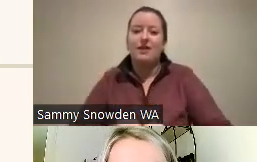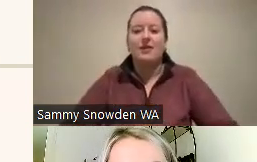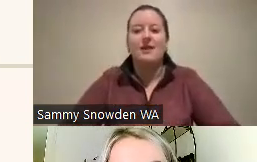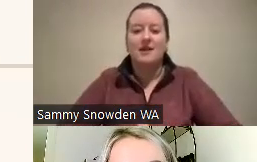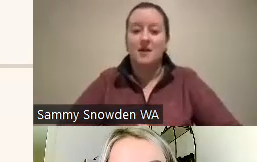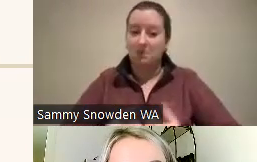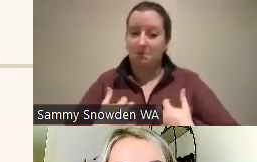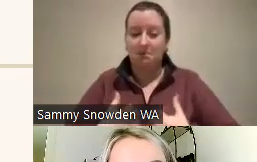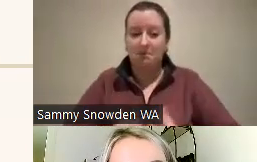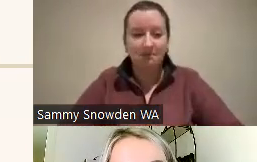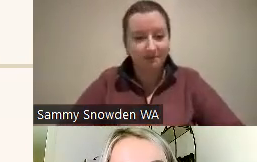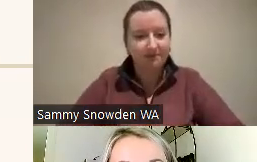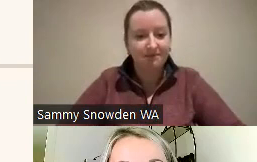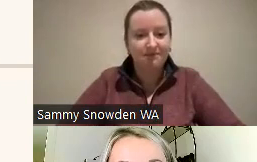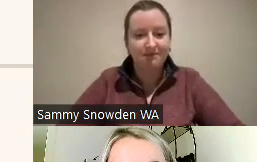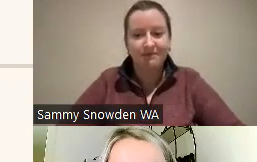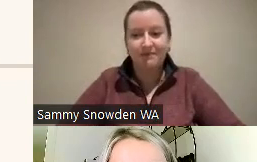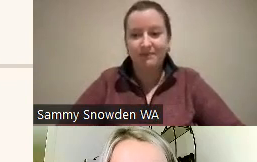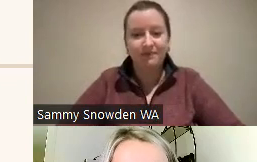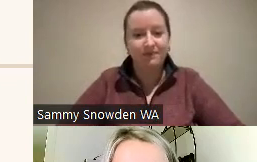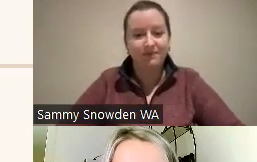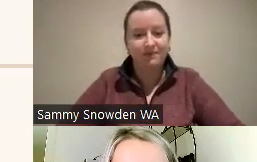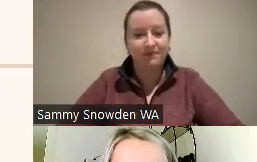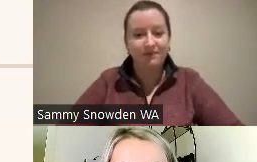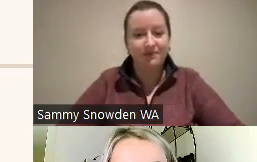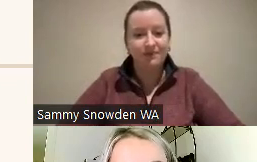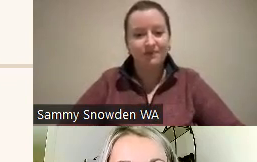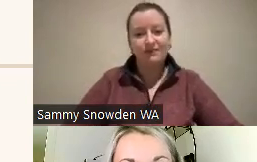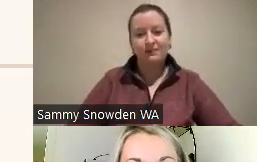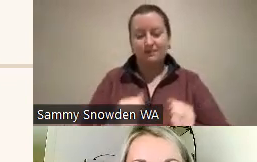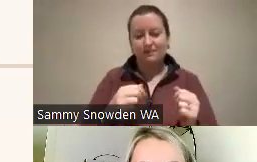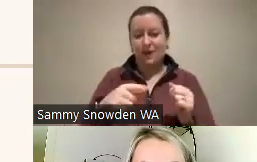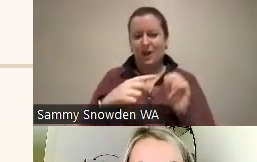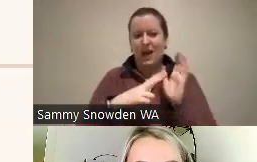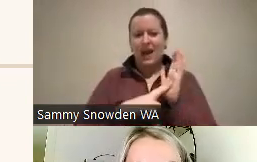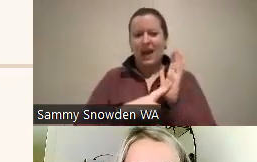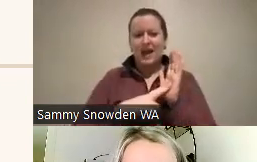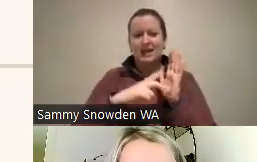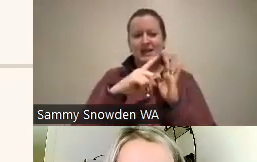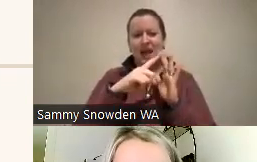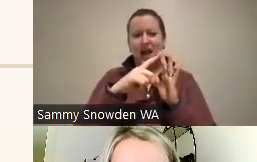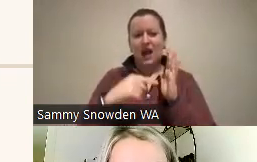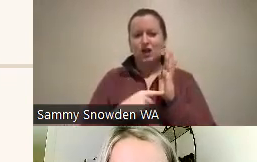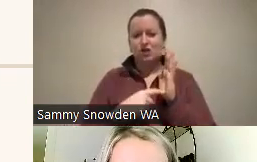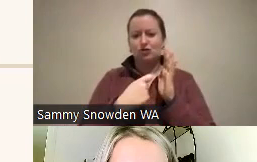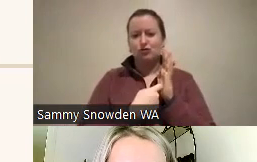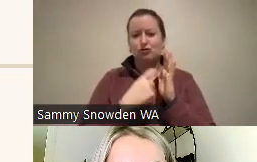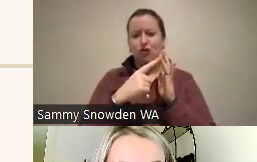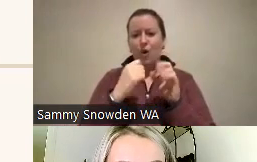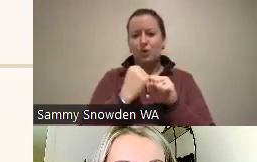Just a little bit about the nitrogen balance as well. It's recommended that we take adequate